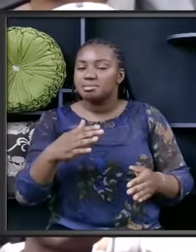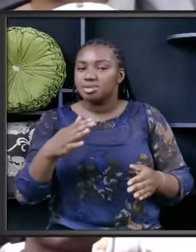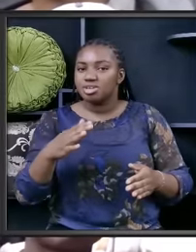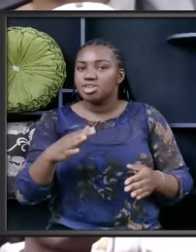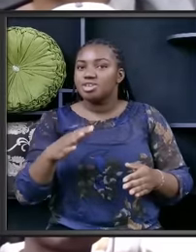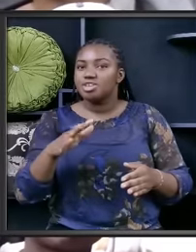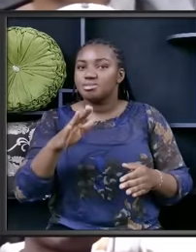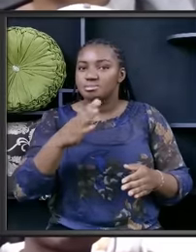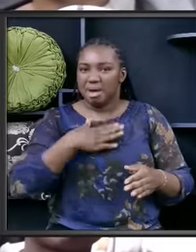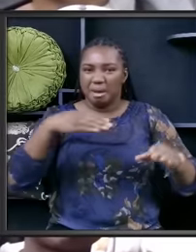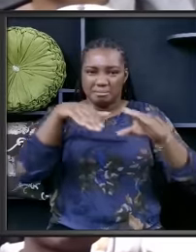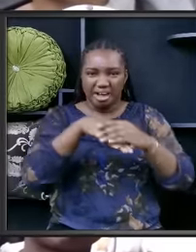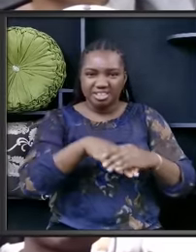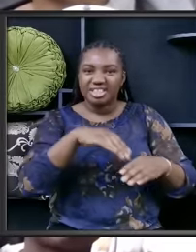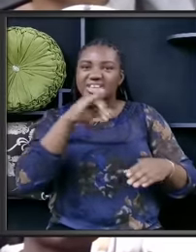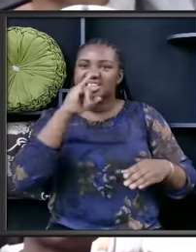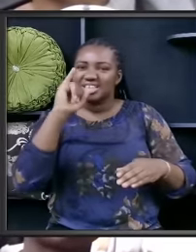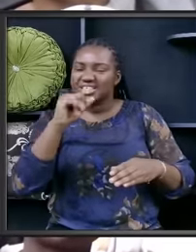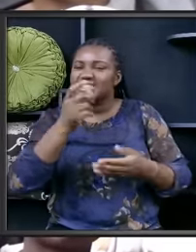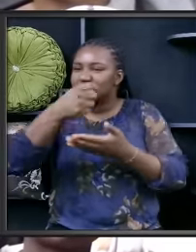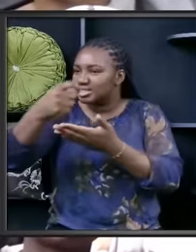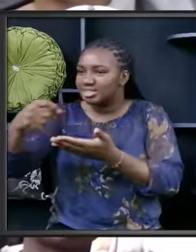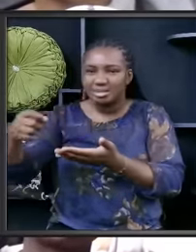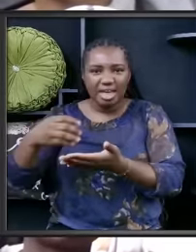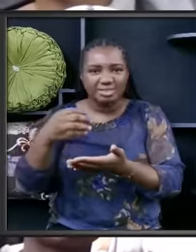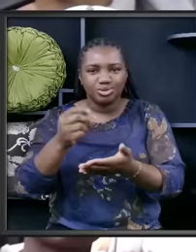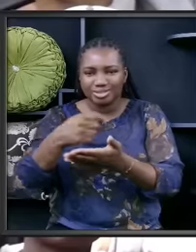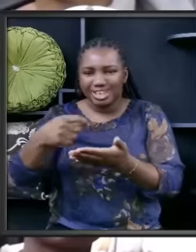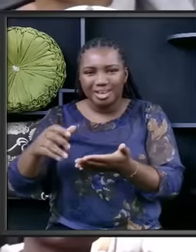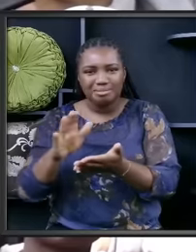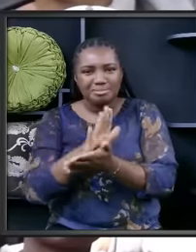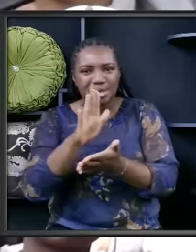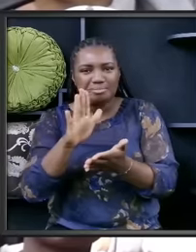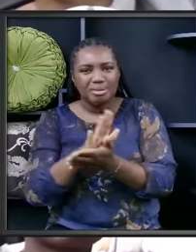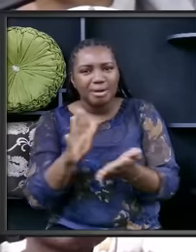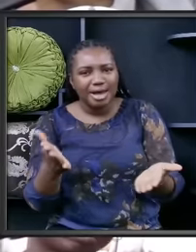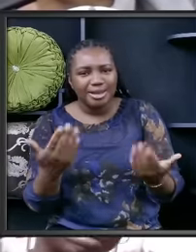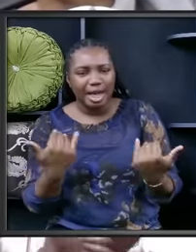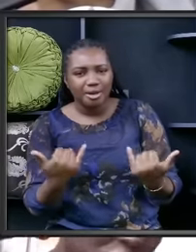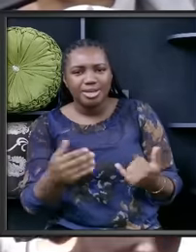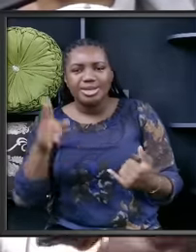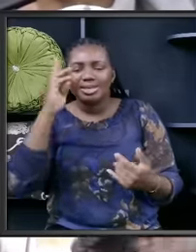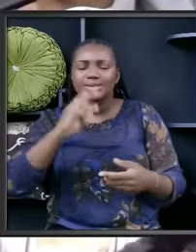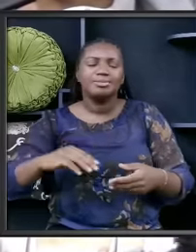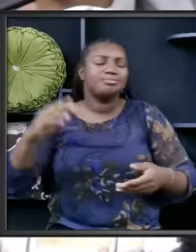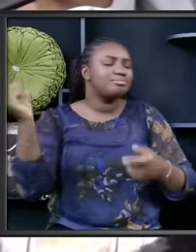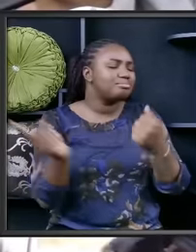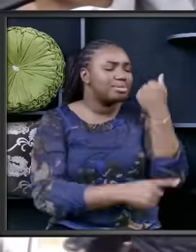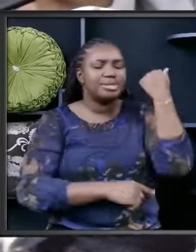now for undertaking. Now in the writing marriage now. He come beat me, come design me that time. I can't